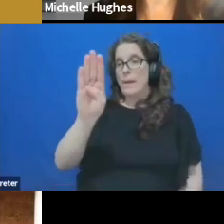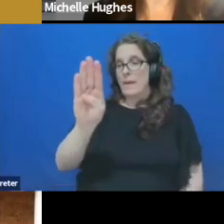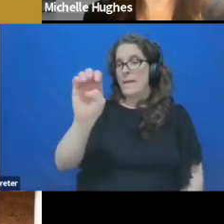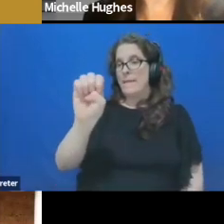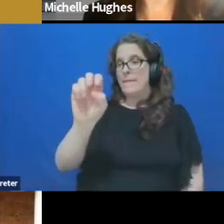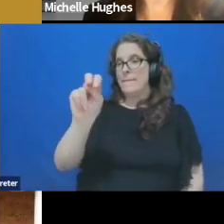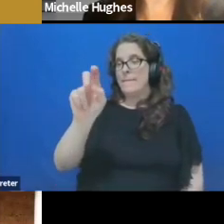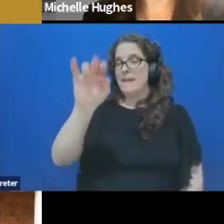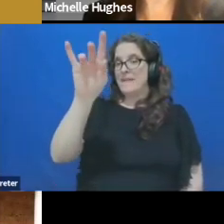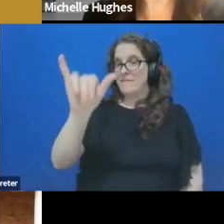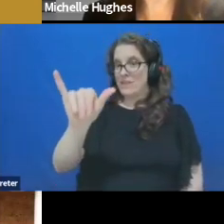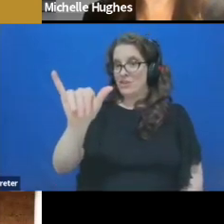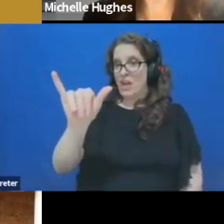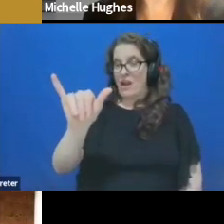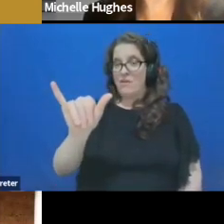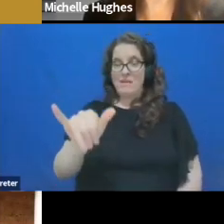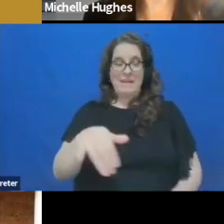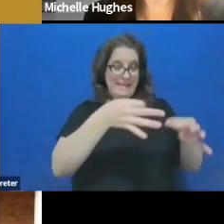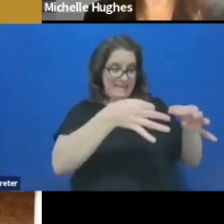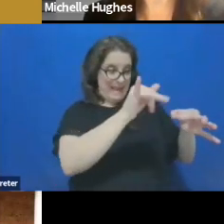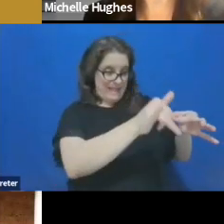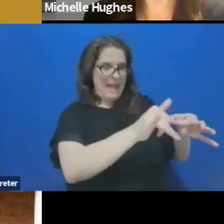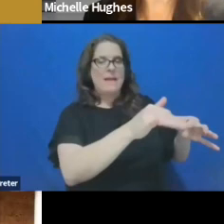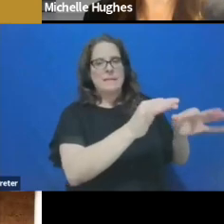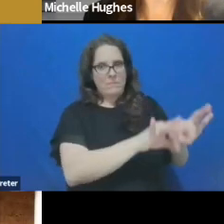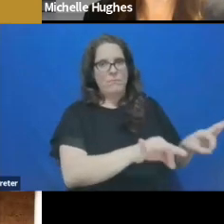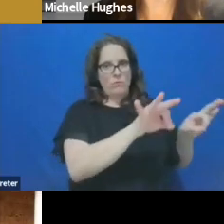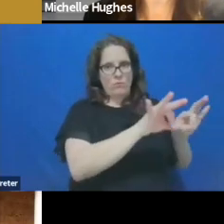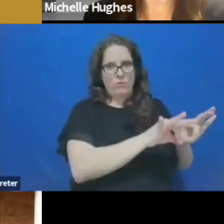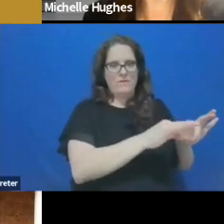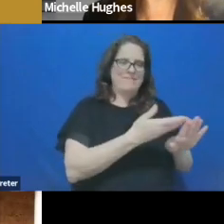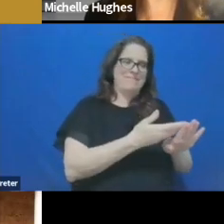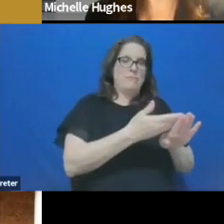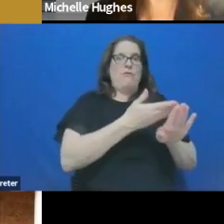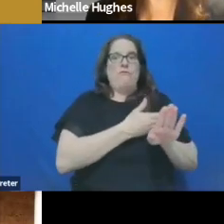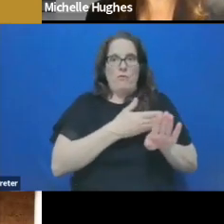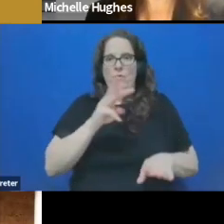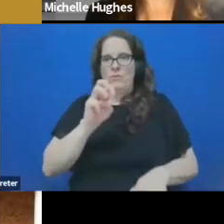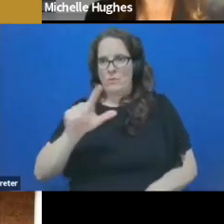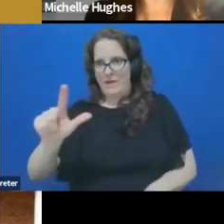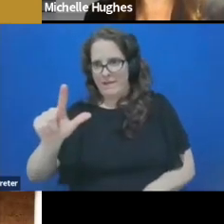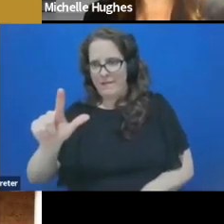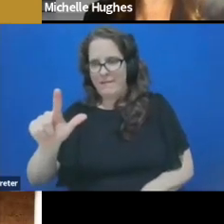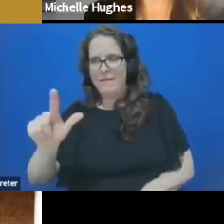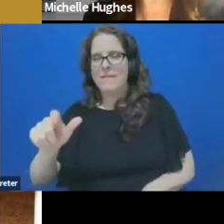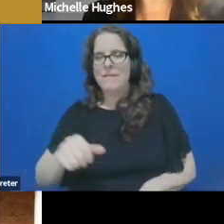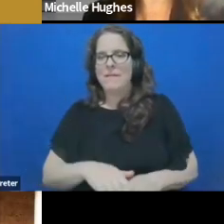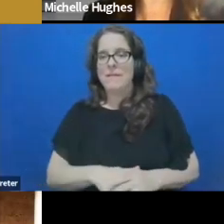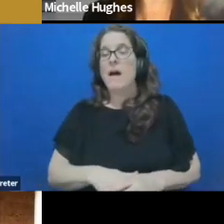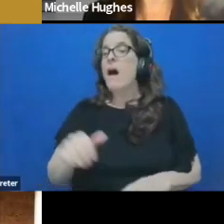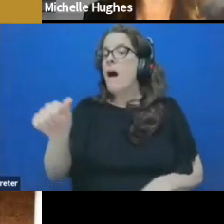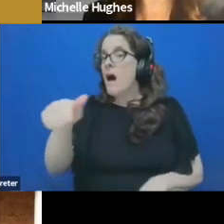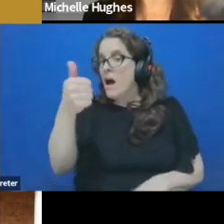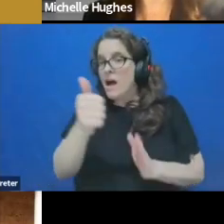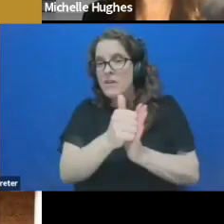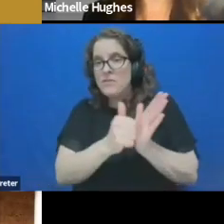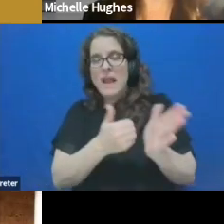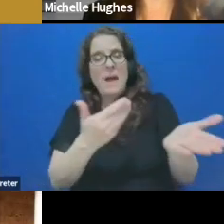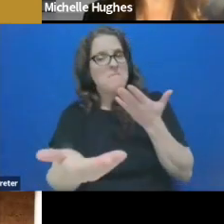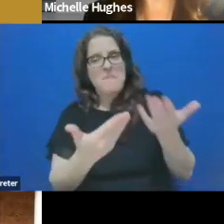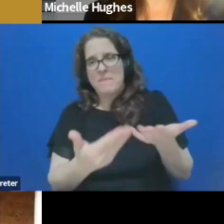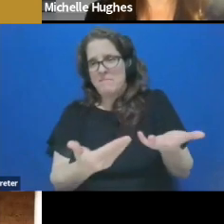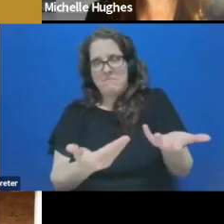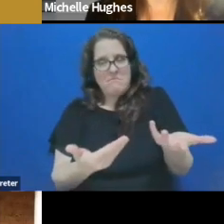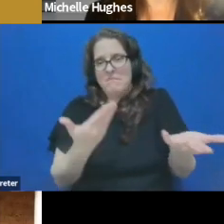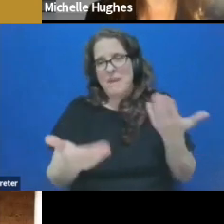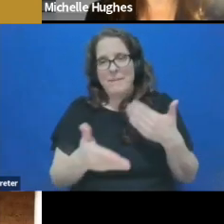other accounts may pass outside of your will or trust because they have a payable on death, POD,